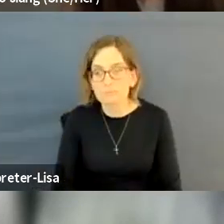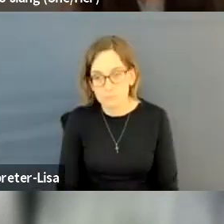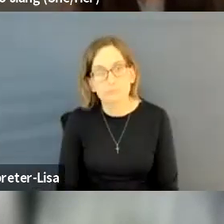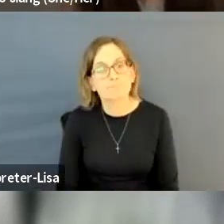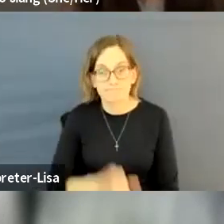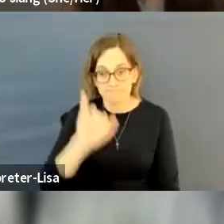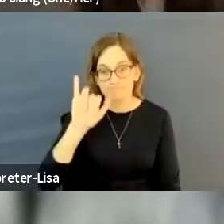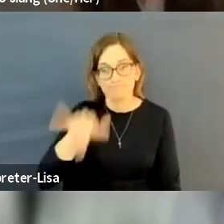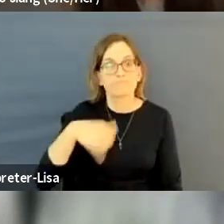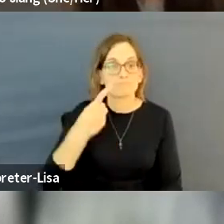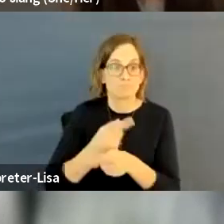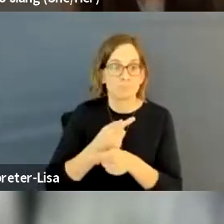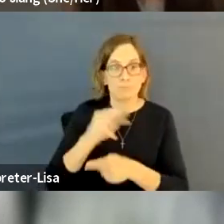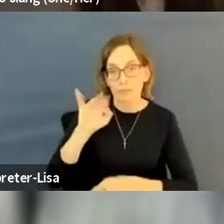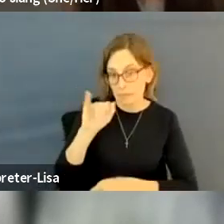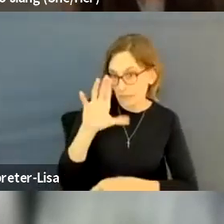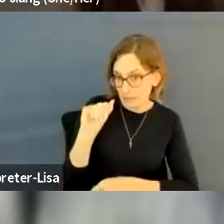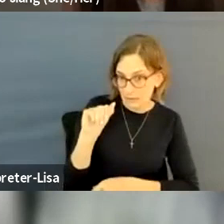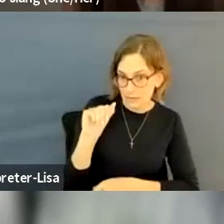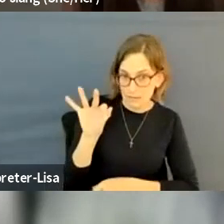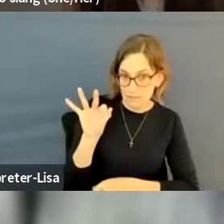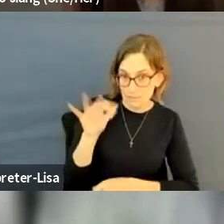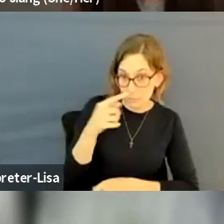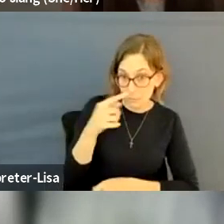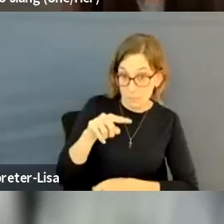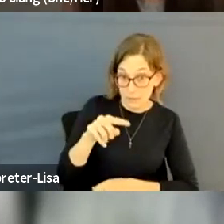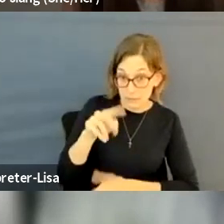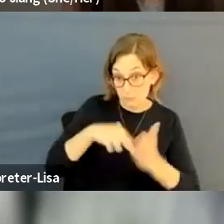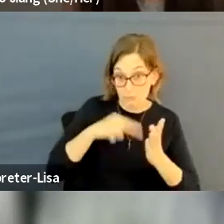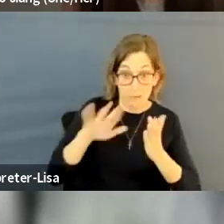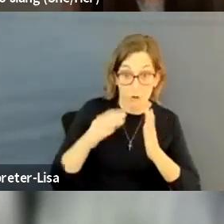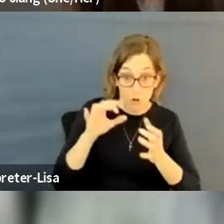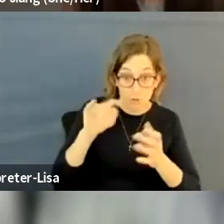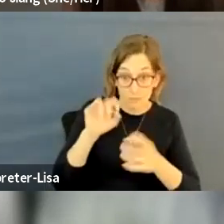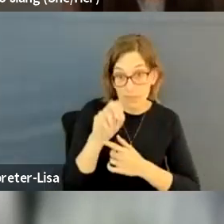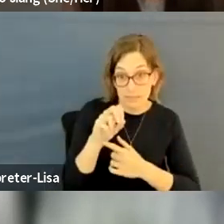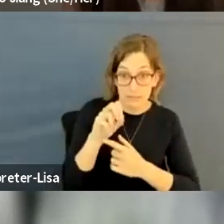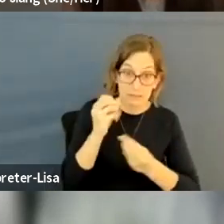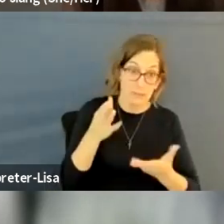could say, Monika, if you want to, you could actually read her thesis and give feedback that way.